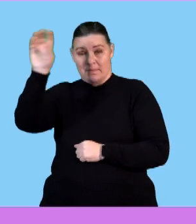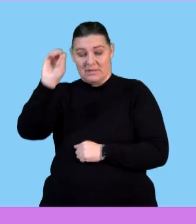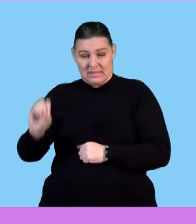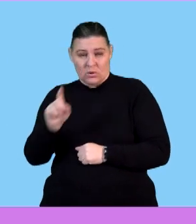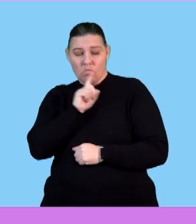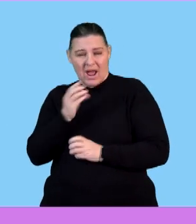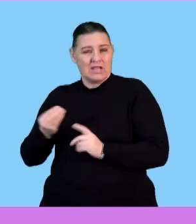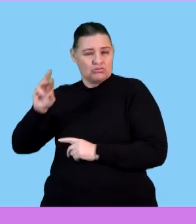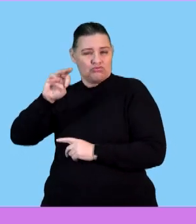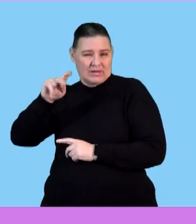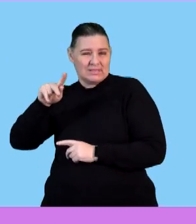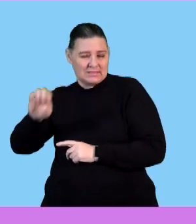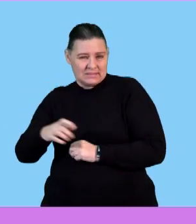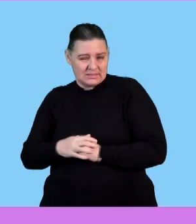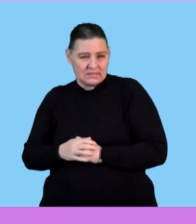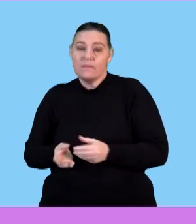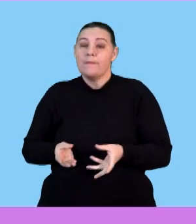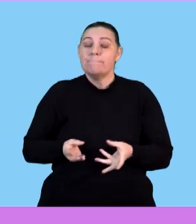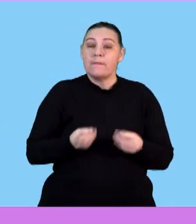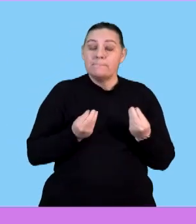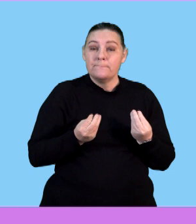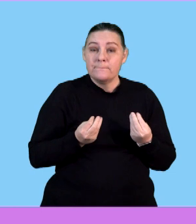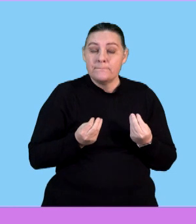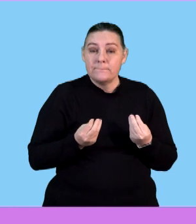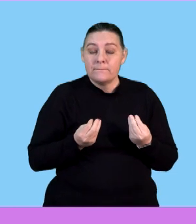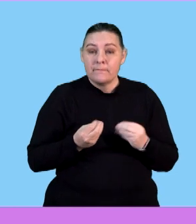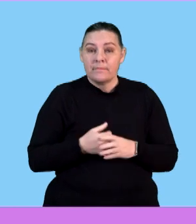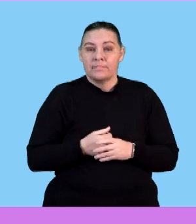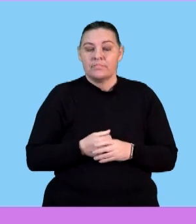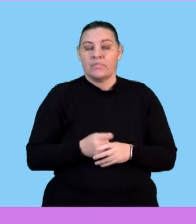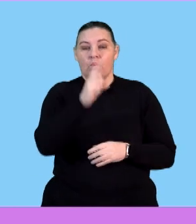22.1%, because that's our interest rate, and we get